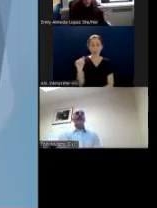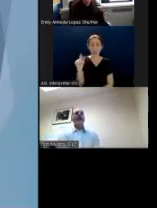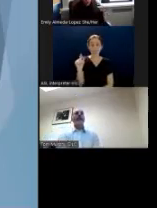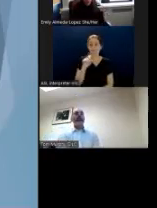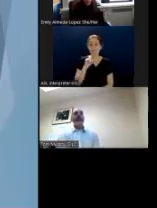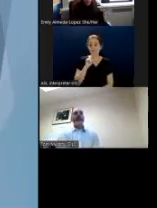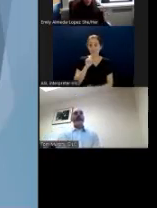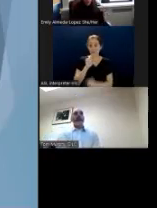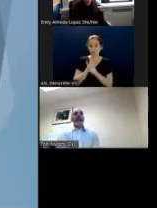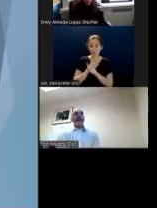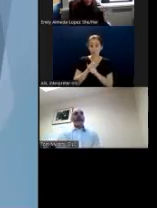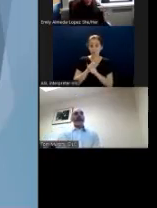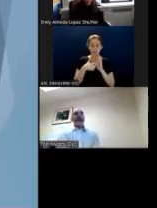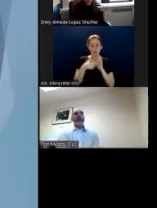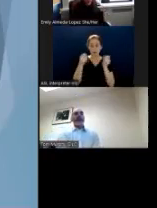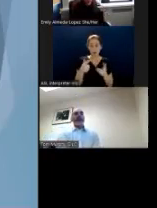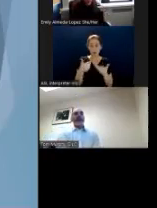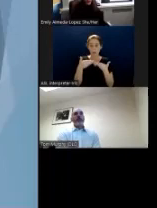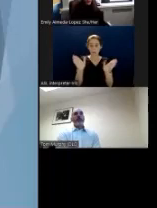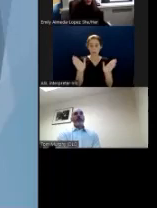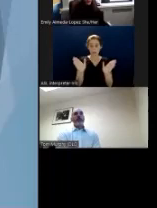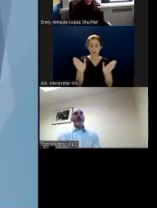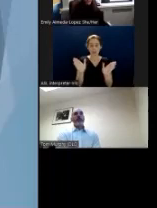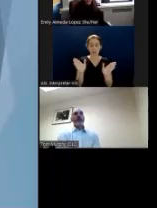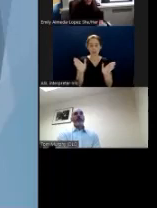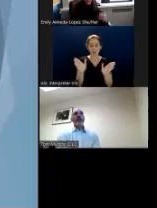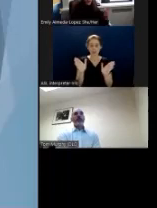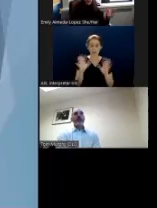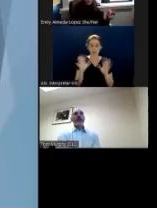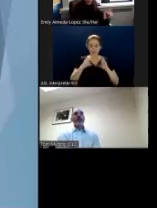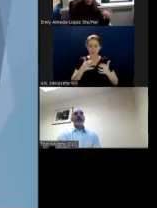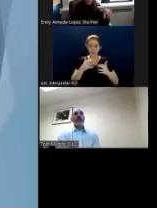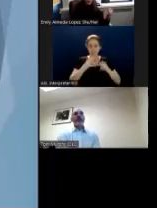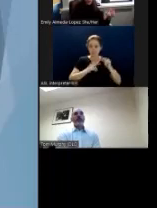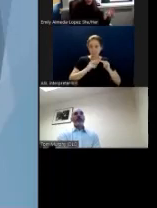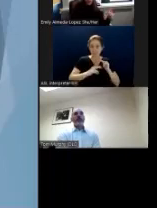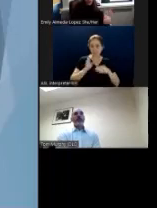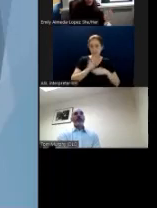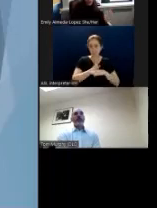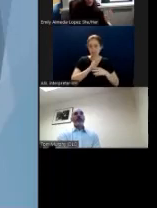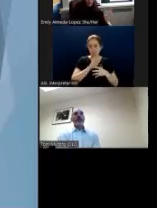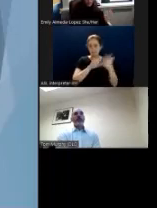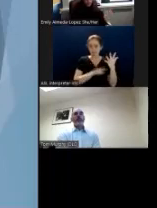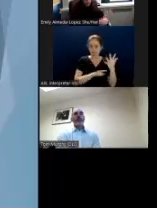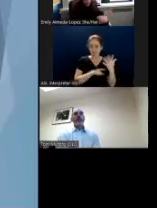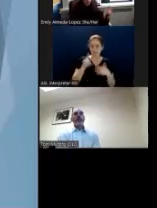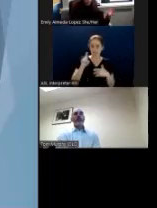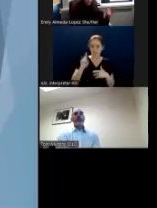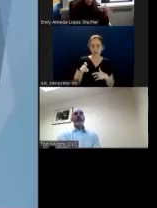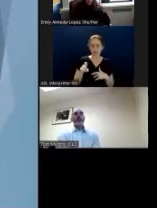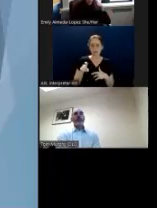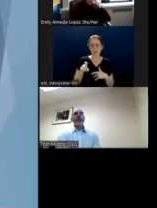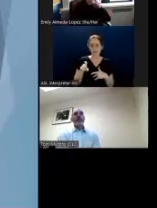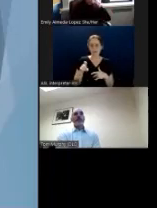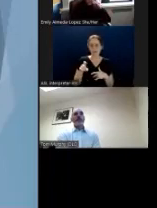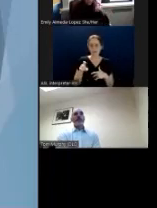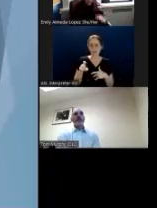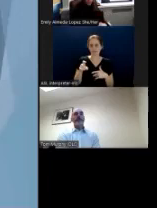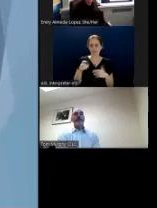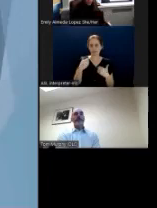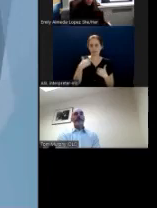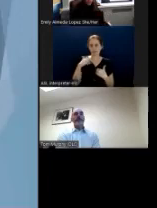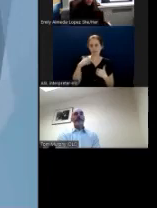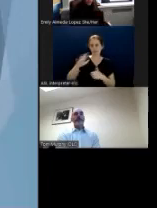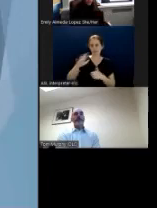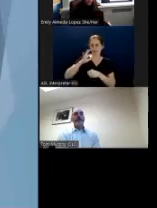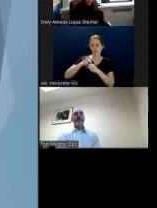ensures and requires that all public entities have to make sure that their voting